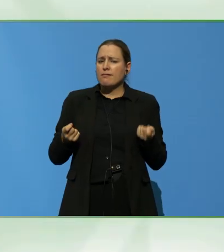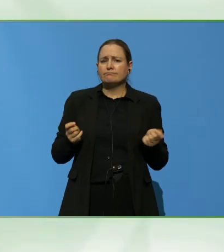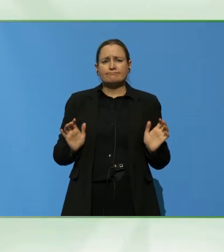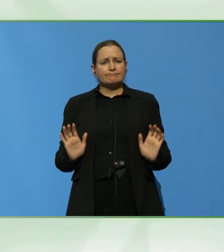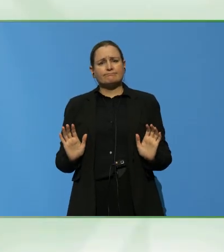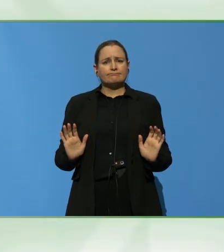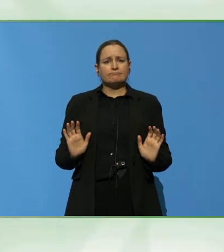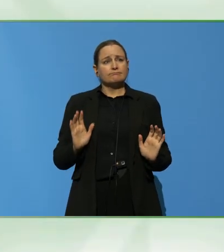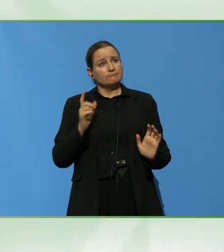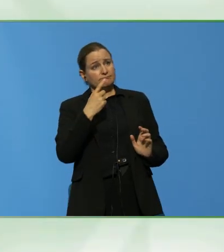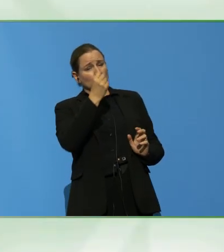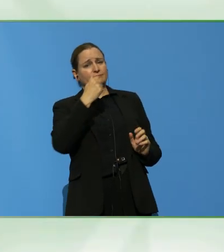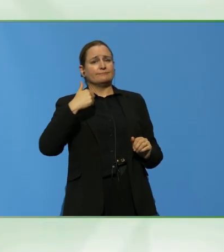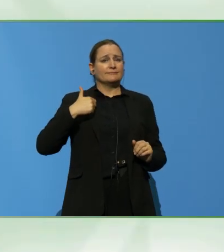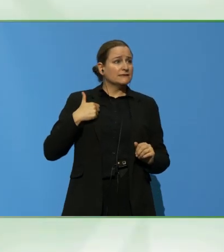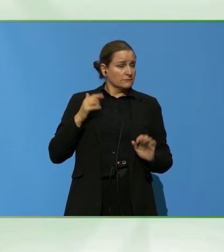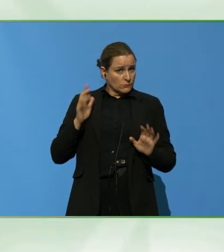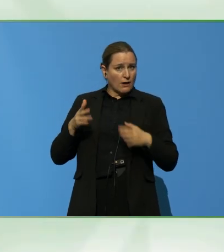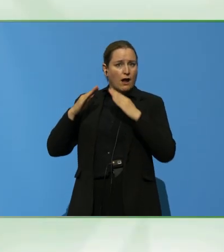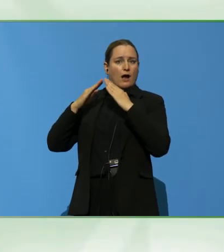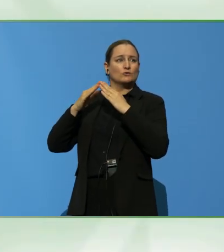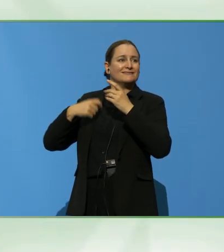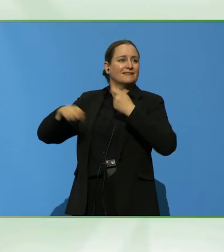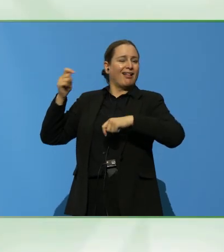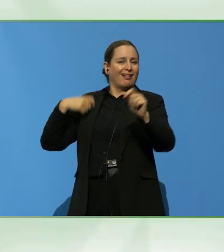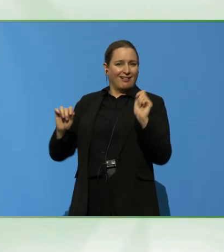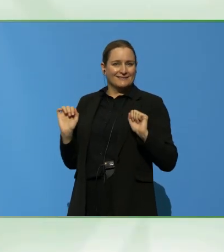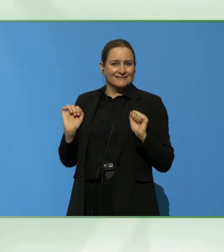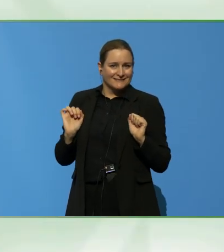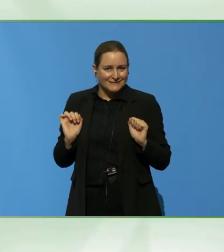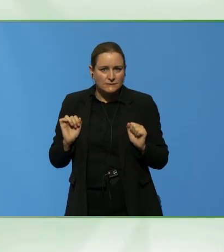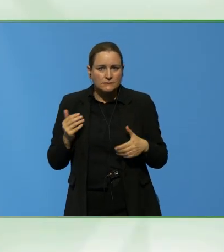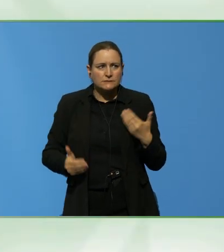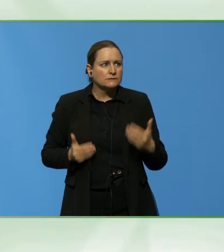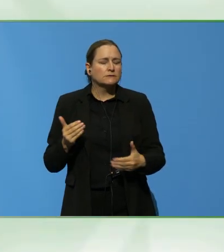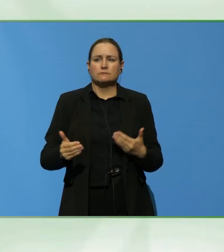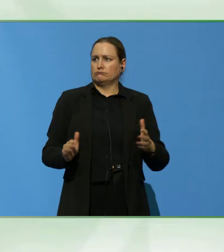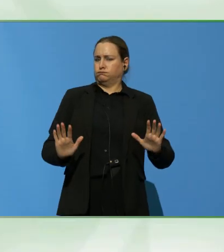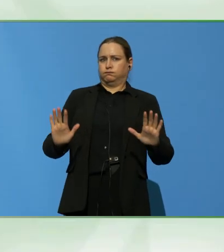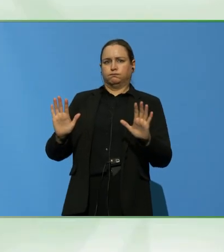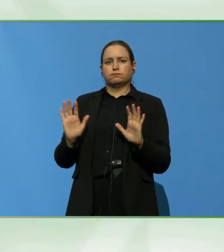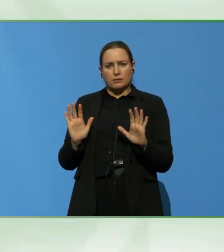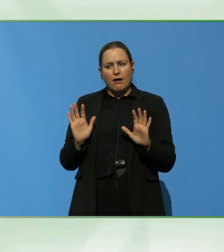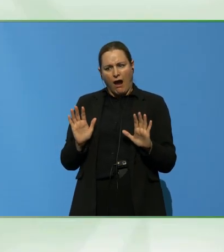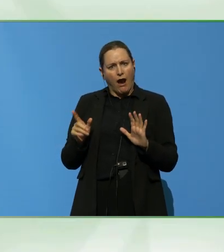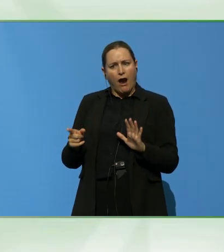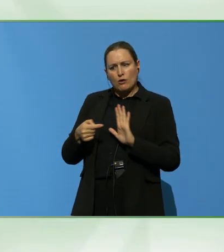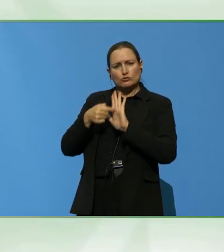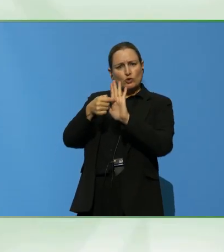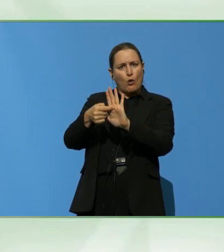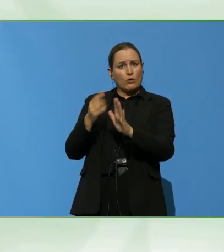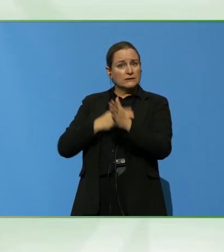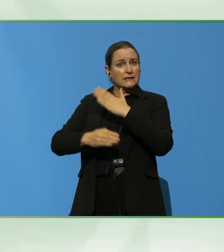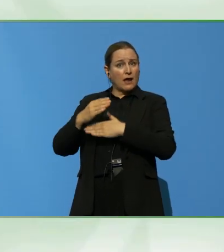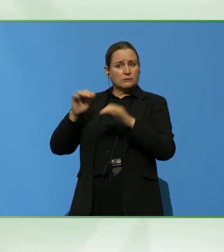and that's what we need. We need more incidental representation of disabled people. It shouldn't be that when we see